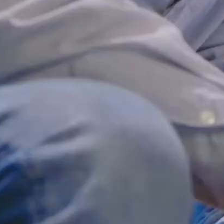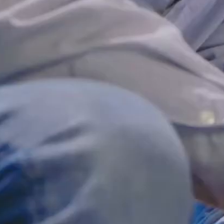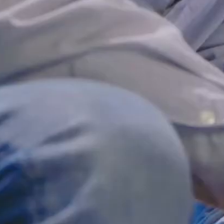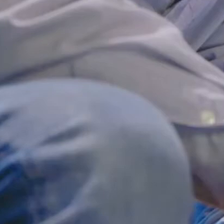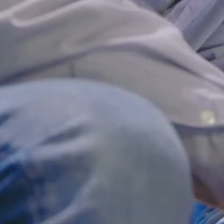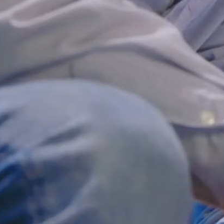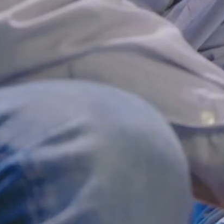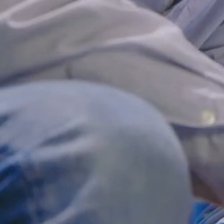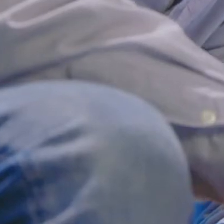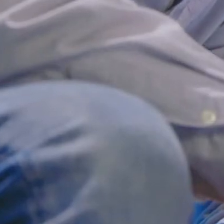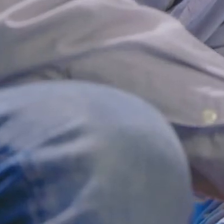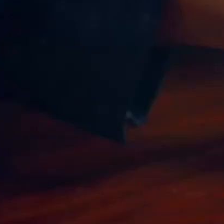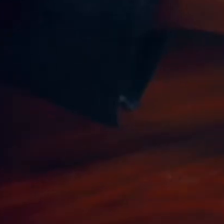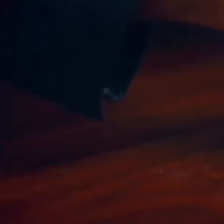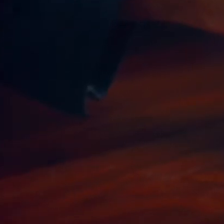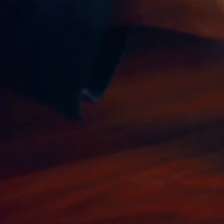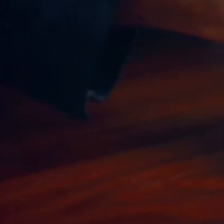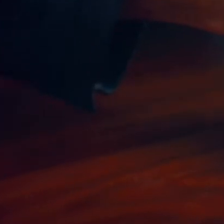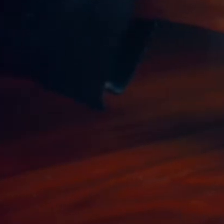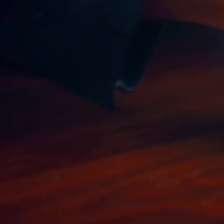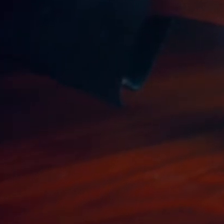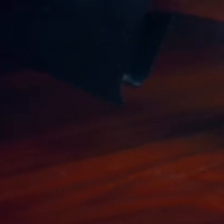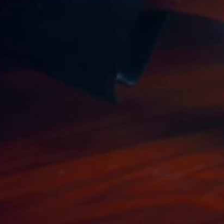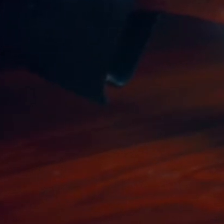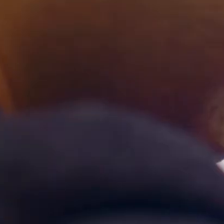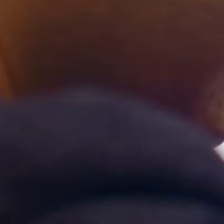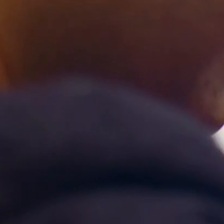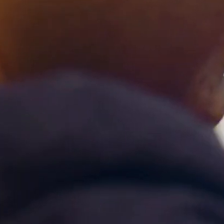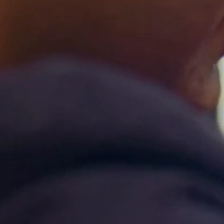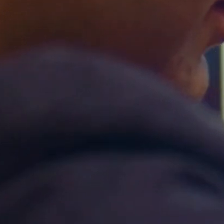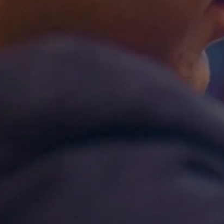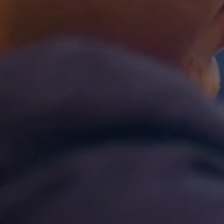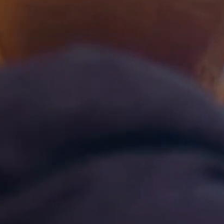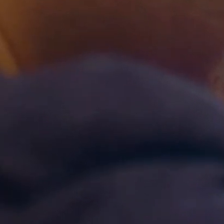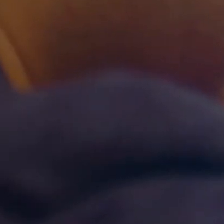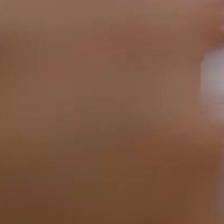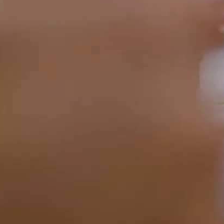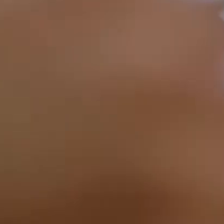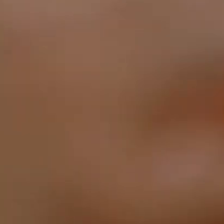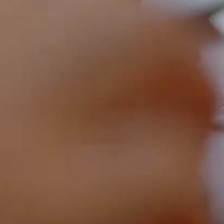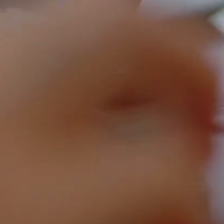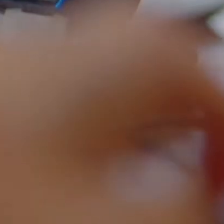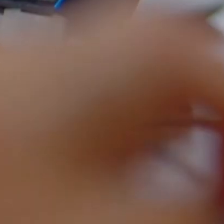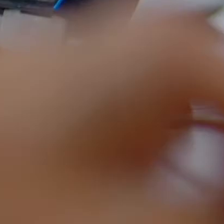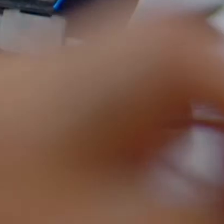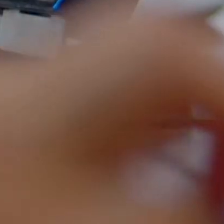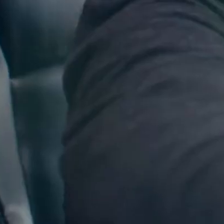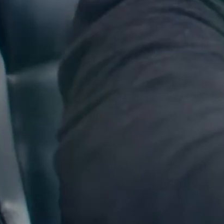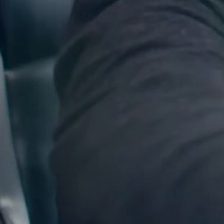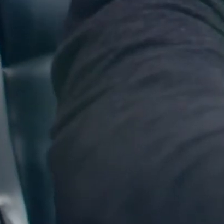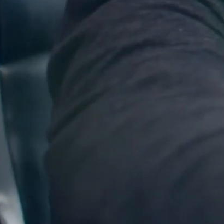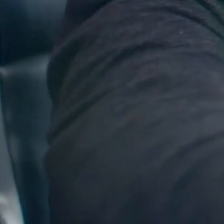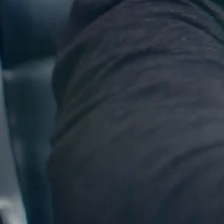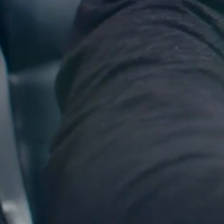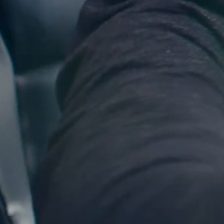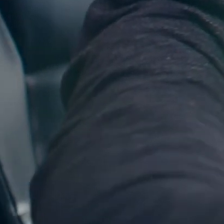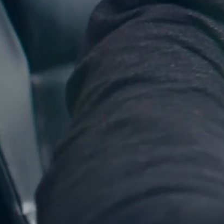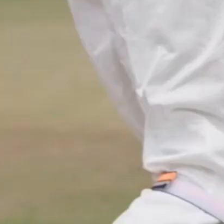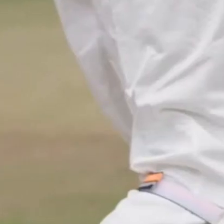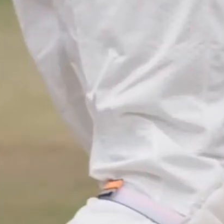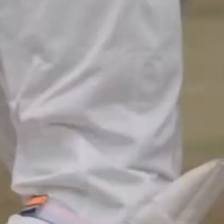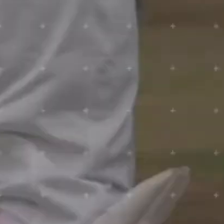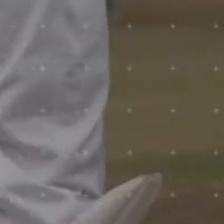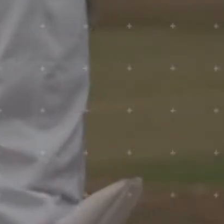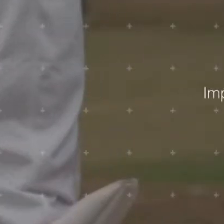and artificial intelligence capabilities. You could build your entire machine learning models using the machine learning tools, scale up your development, and push it over to